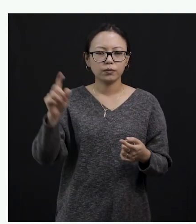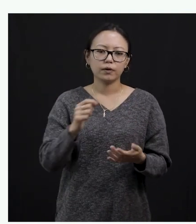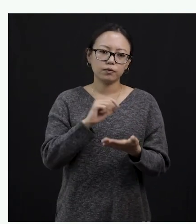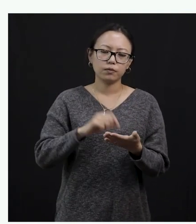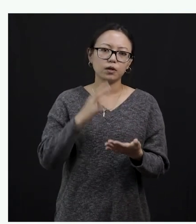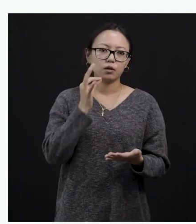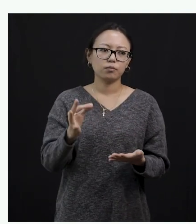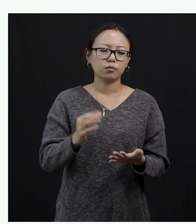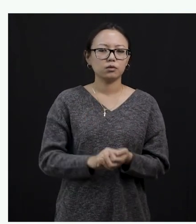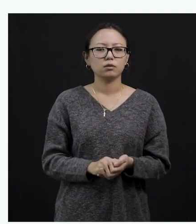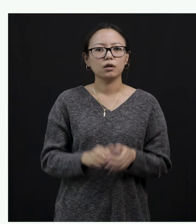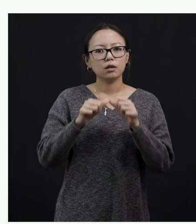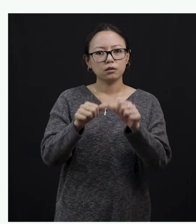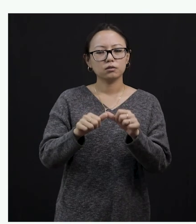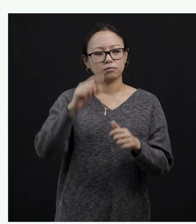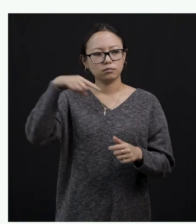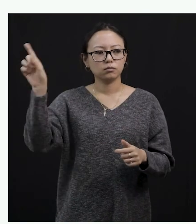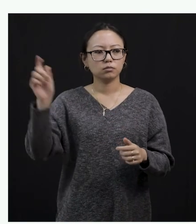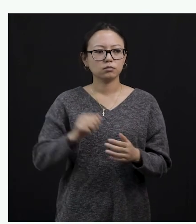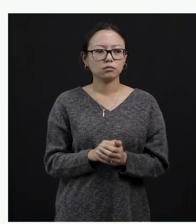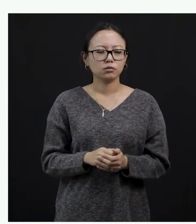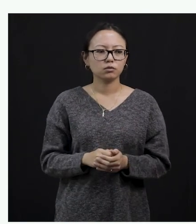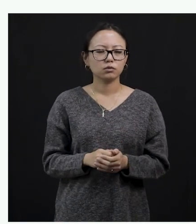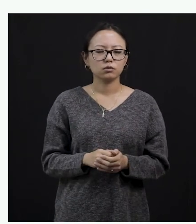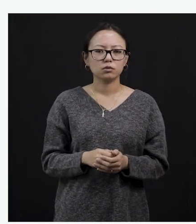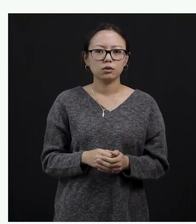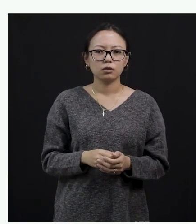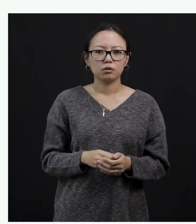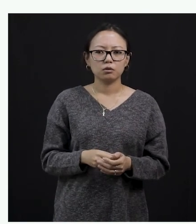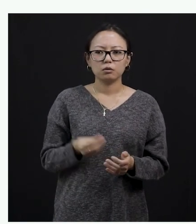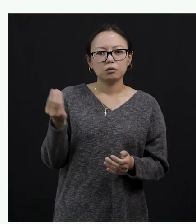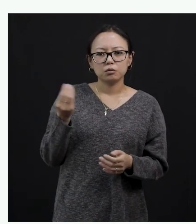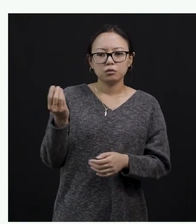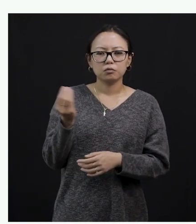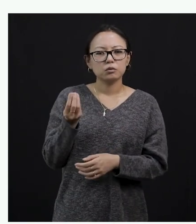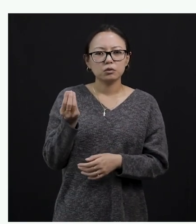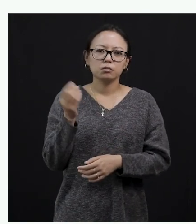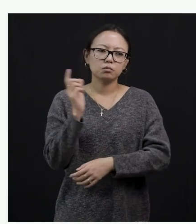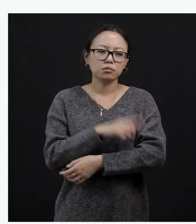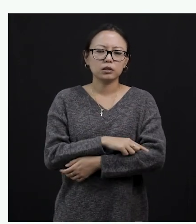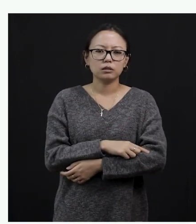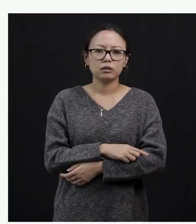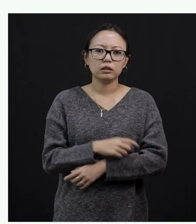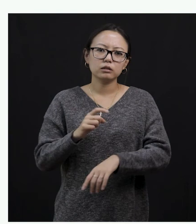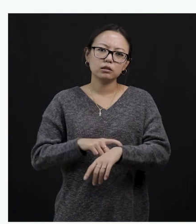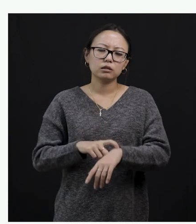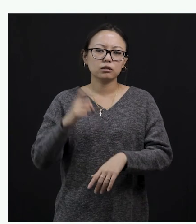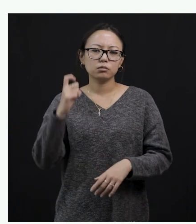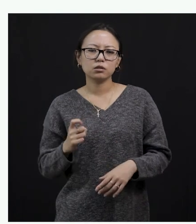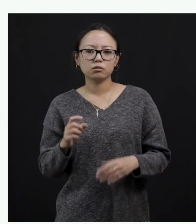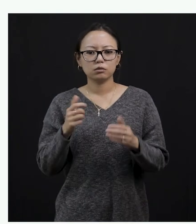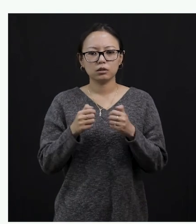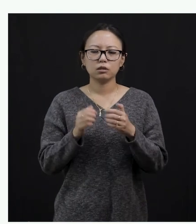it takes only few hours for our letters to reach us. No, it's wrong. I told you it will take more than 3 days,